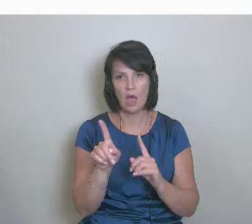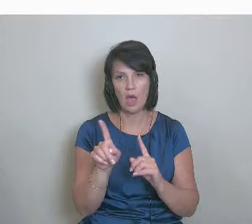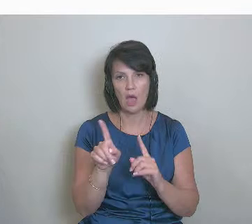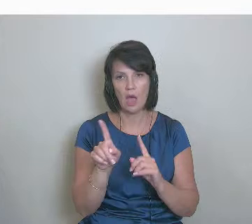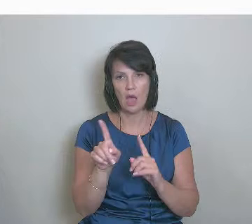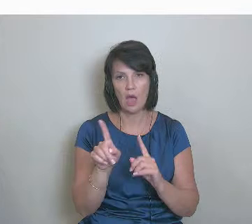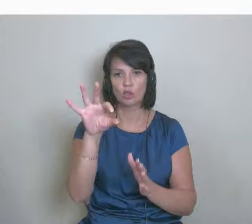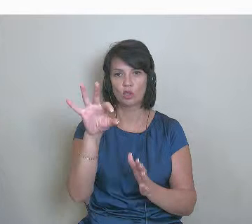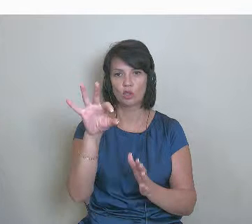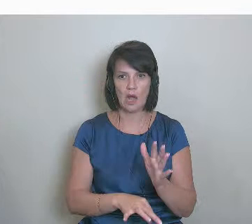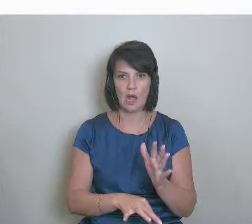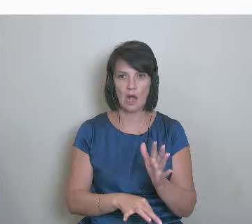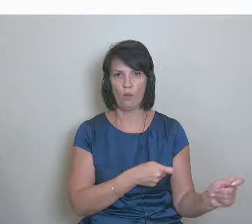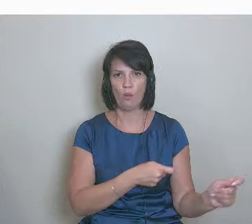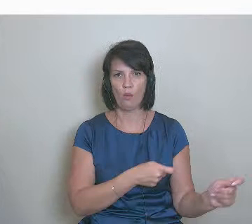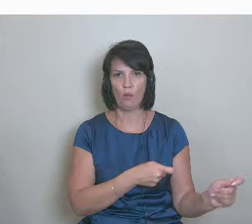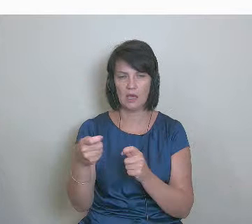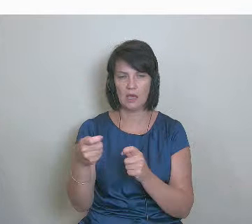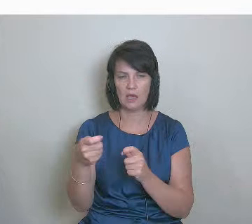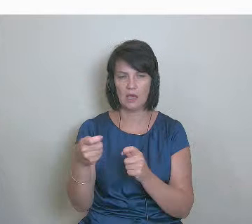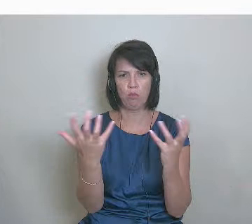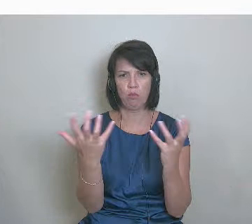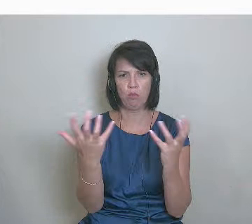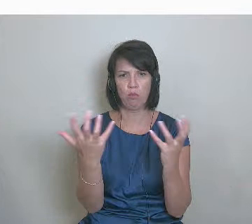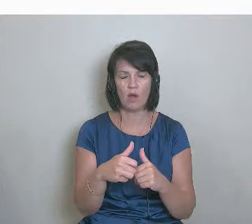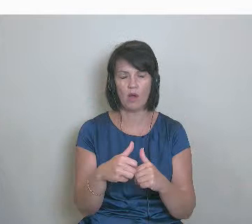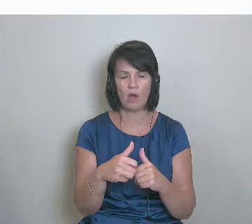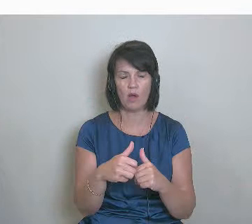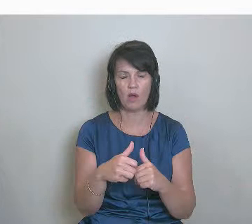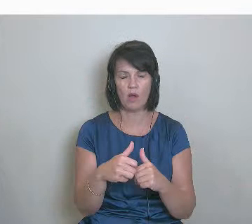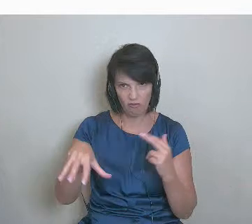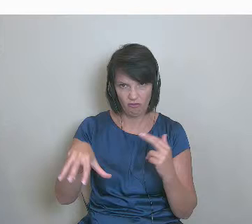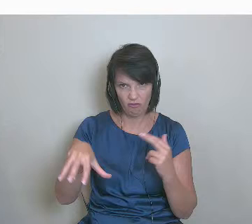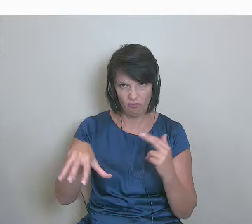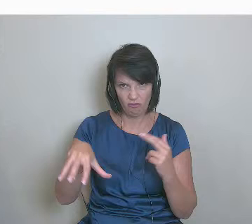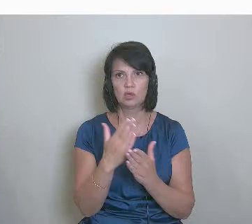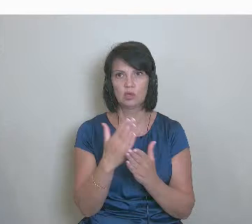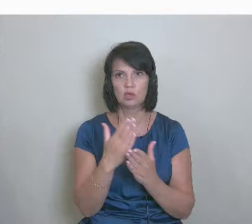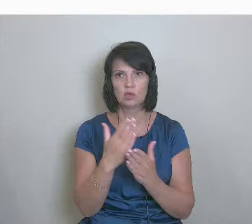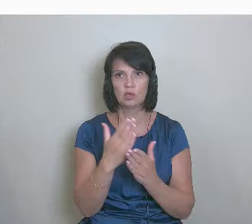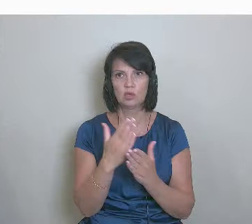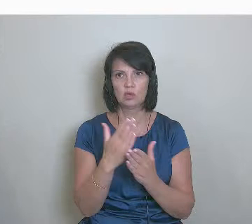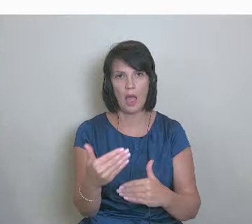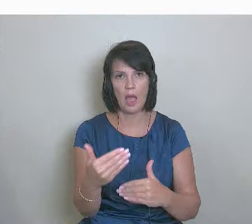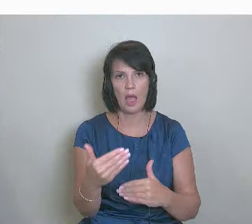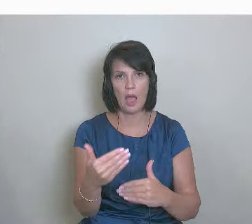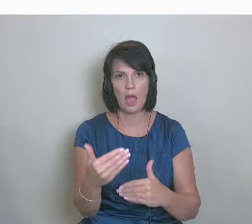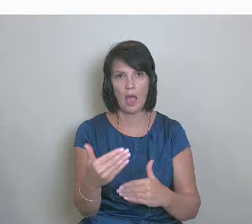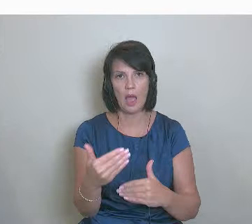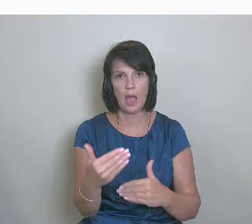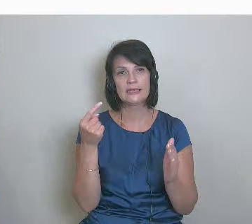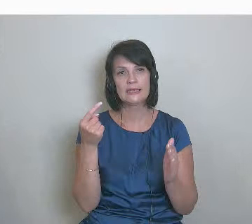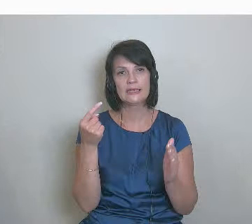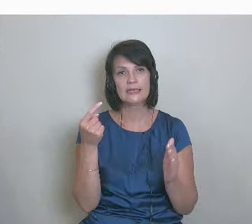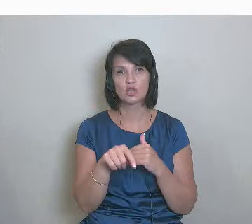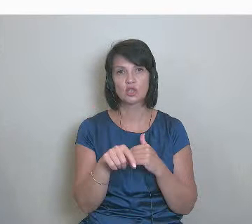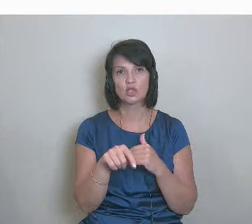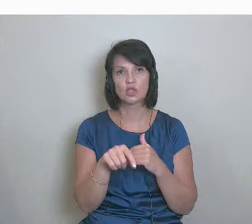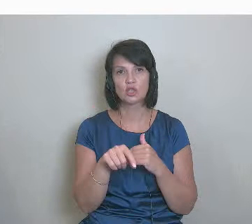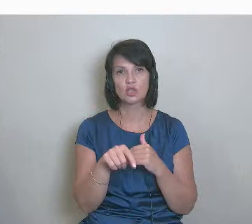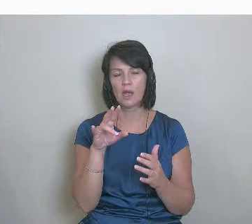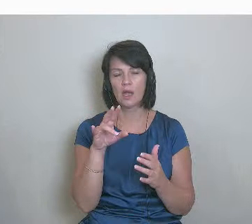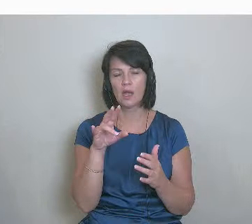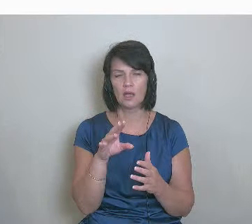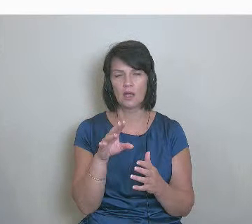several transportations of the documents, are there 2 phases everywhere, or it could be done in